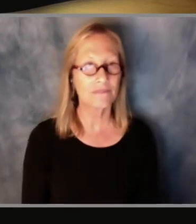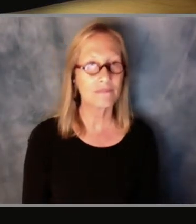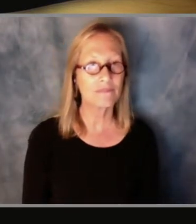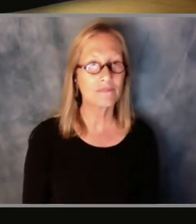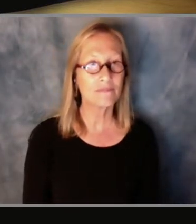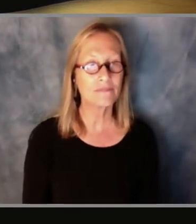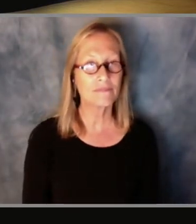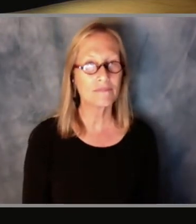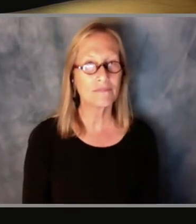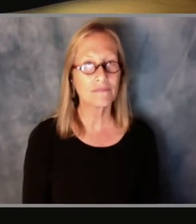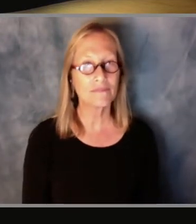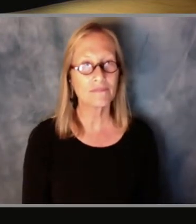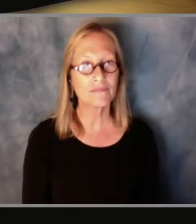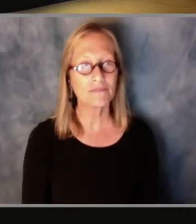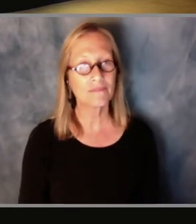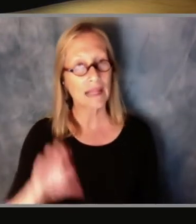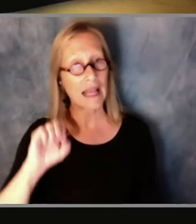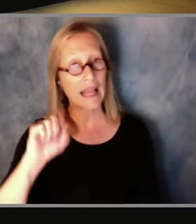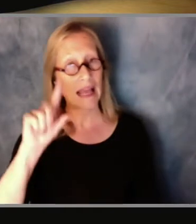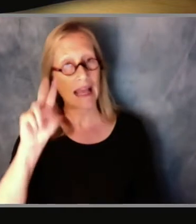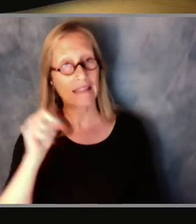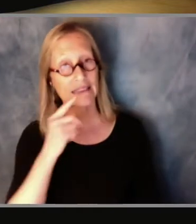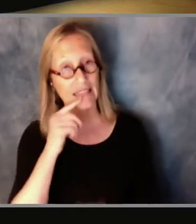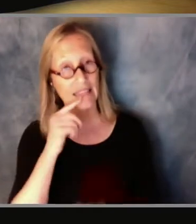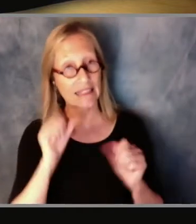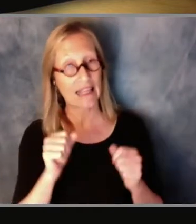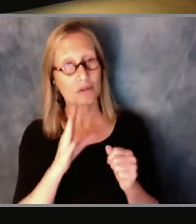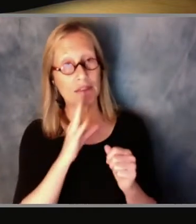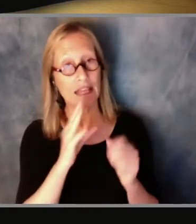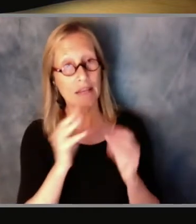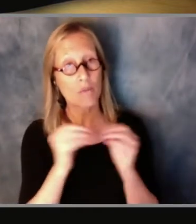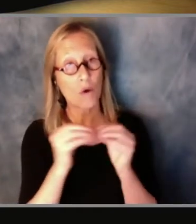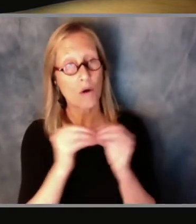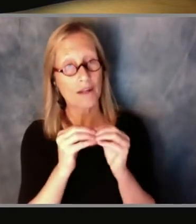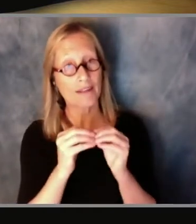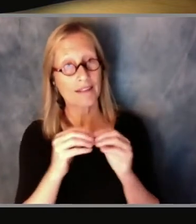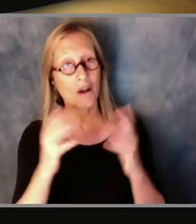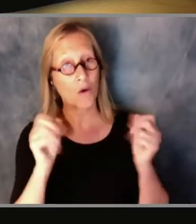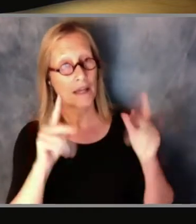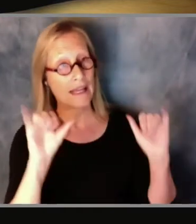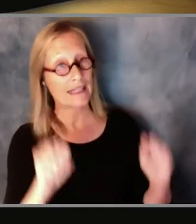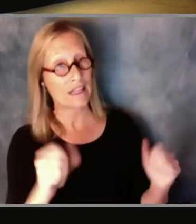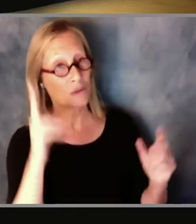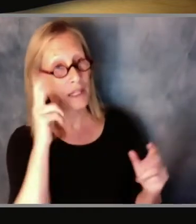Can you say something else? Can you hear me now?